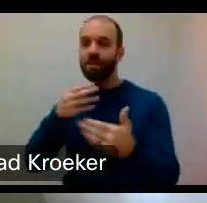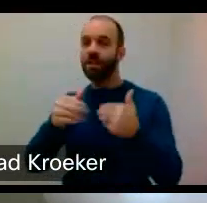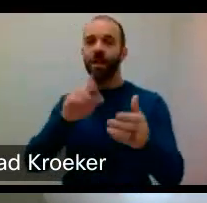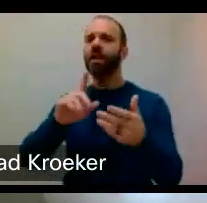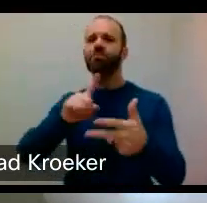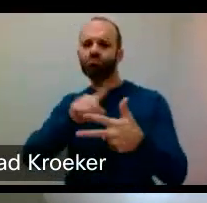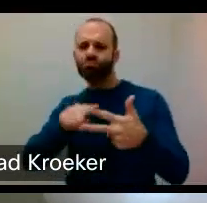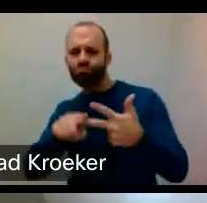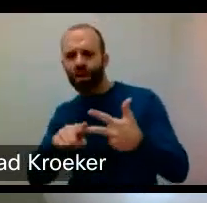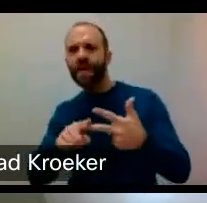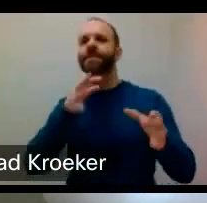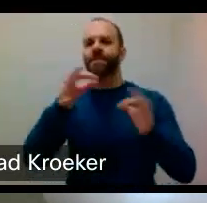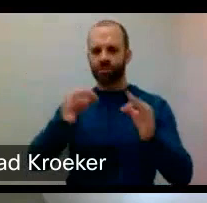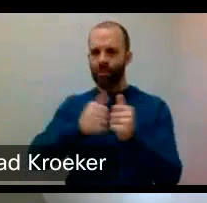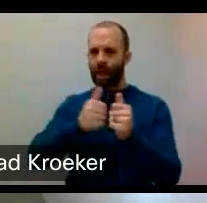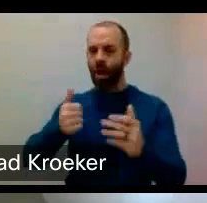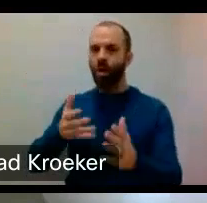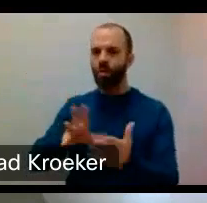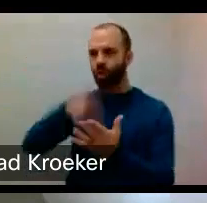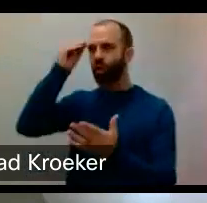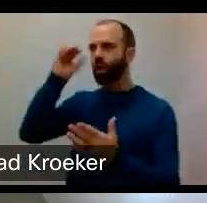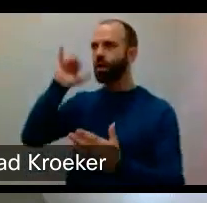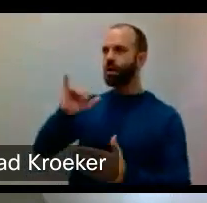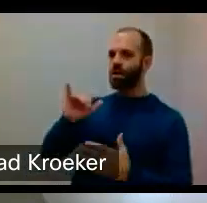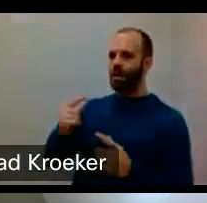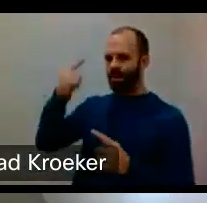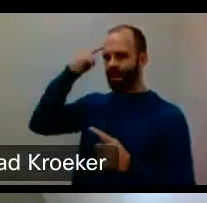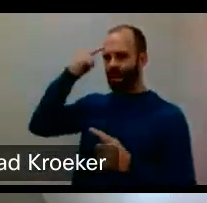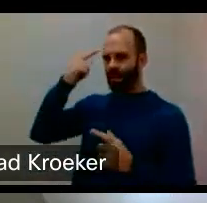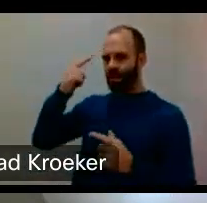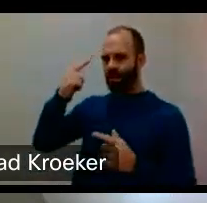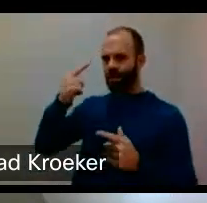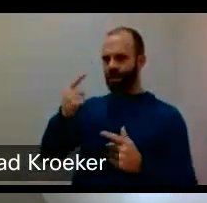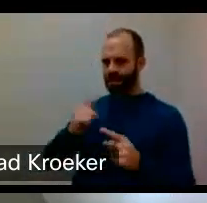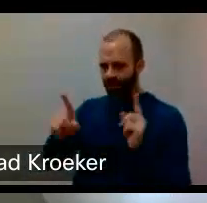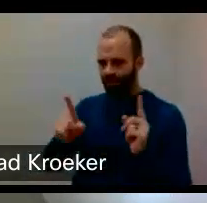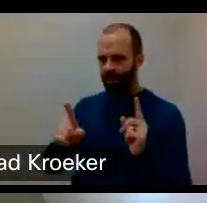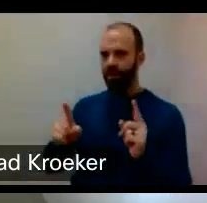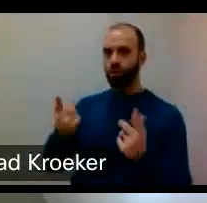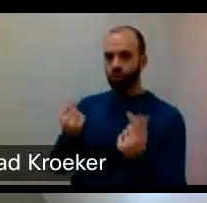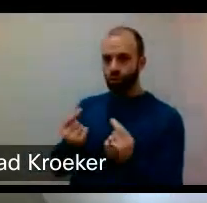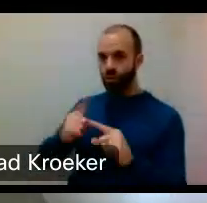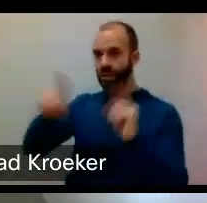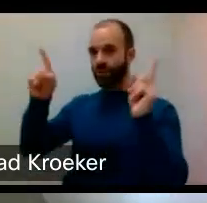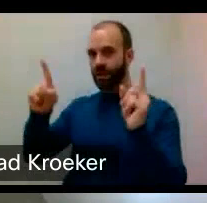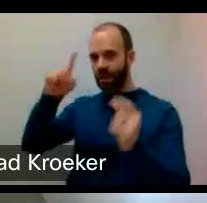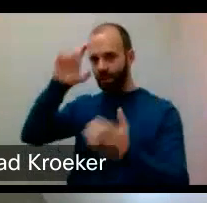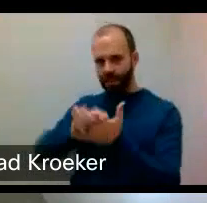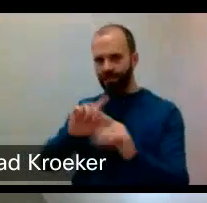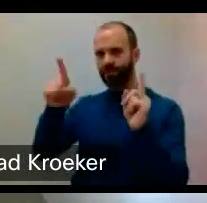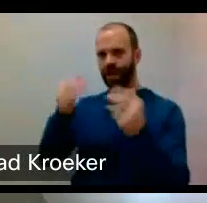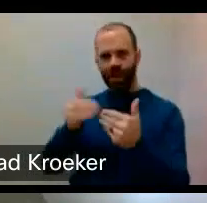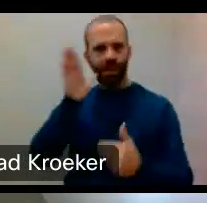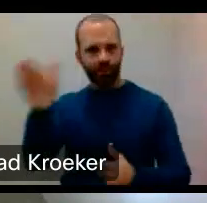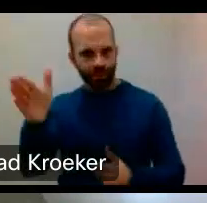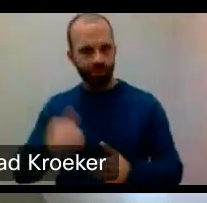sure you describe how your learning will cause you to think about things or do things differently in the future.